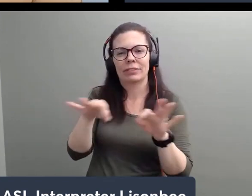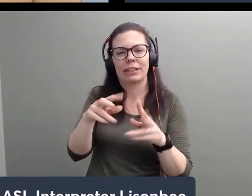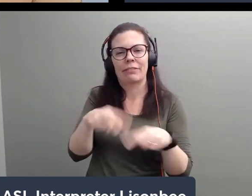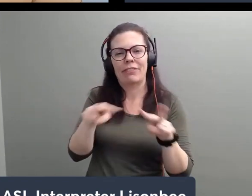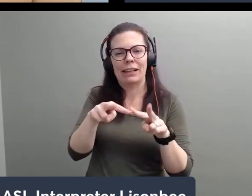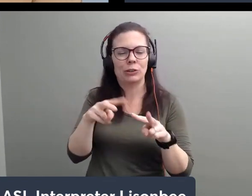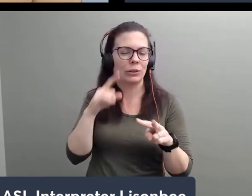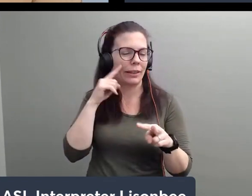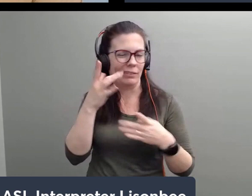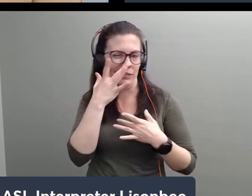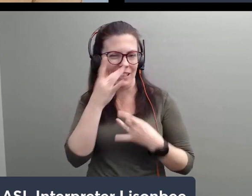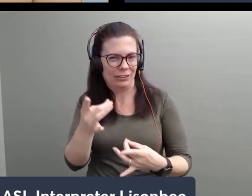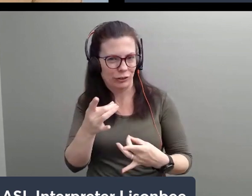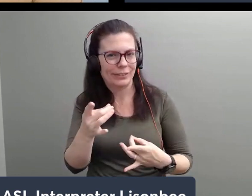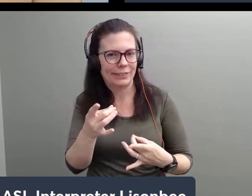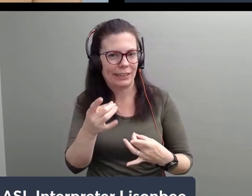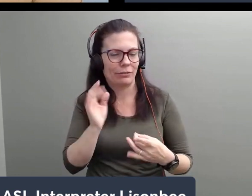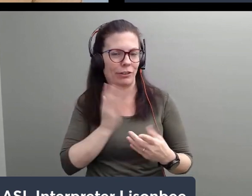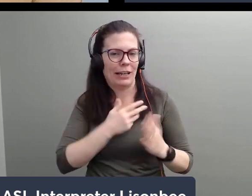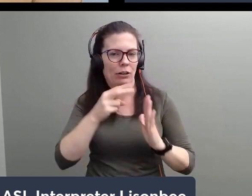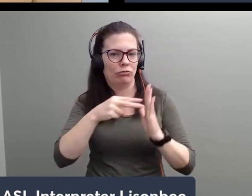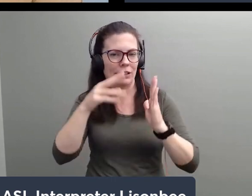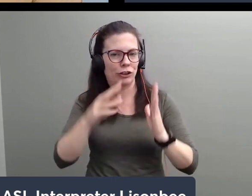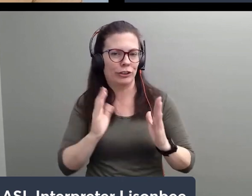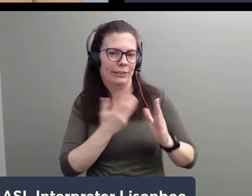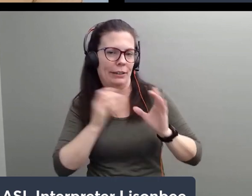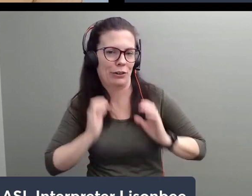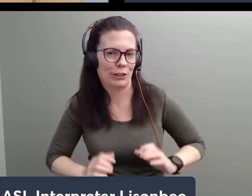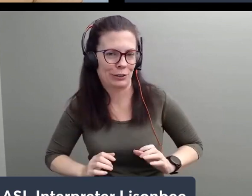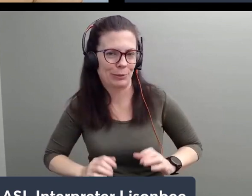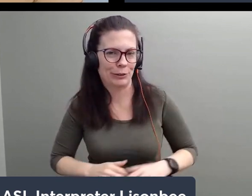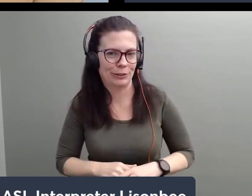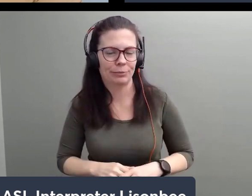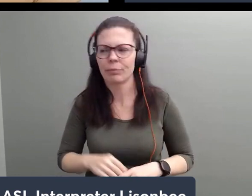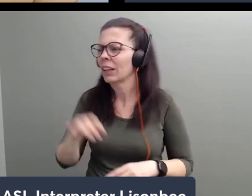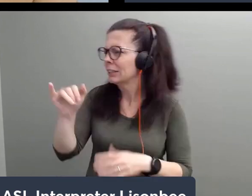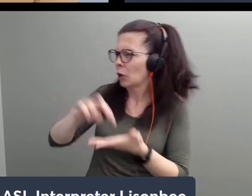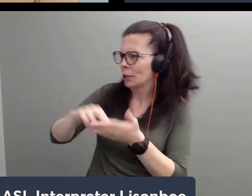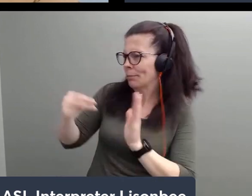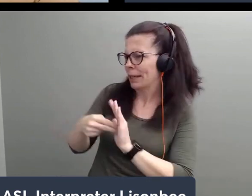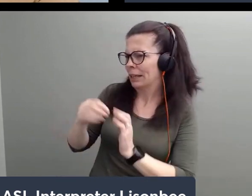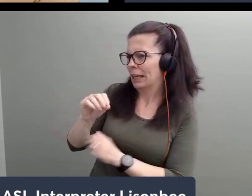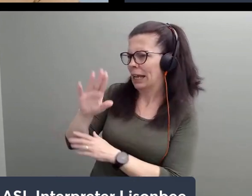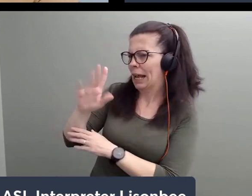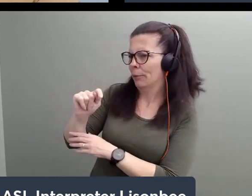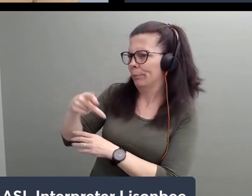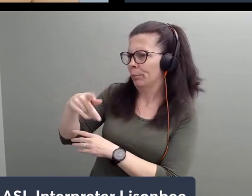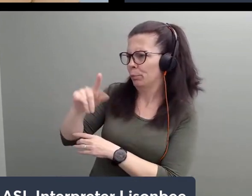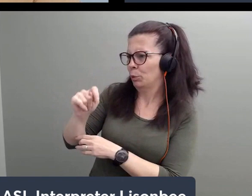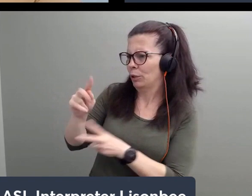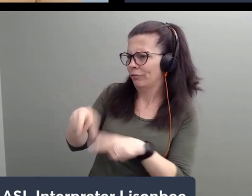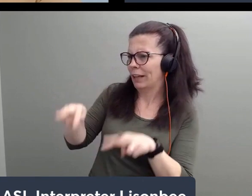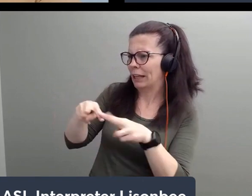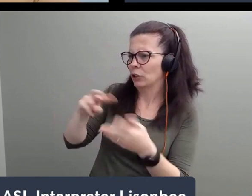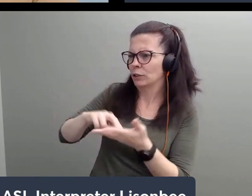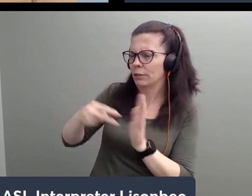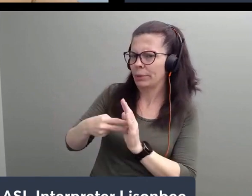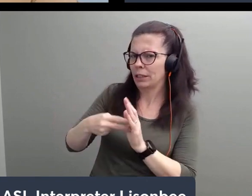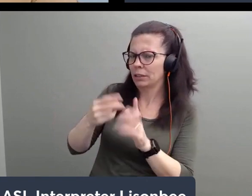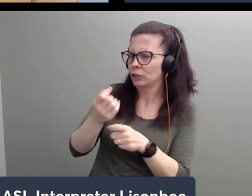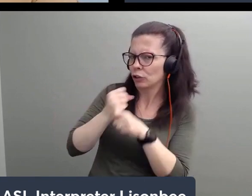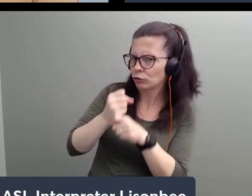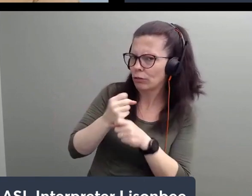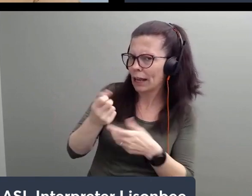interesting to our readers and customers, right? So like by output values, you mean when I create a resource dynamically and it has like